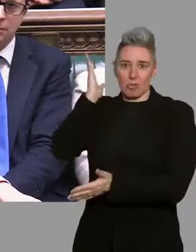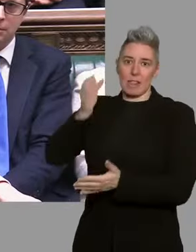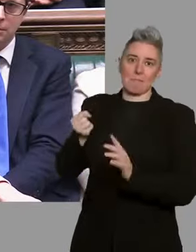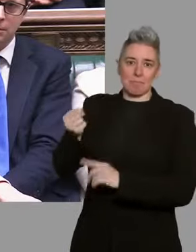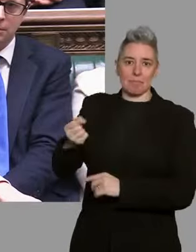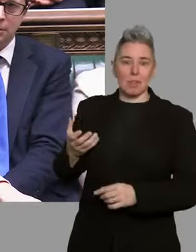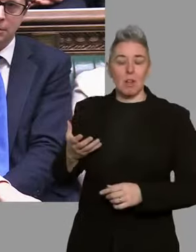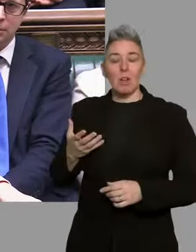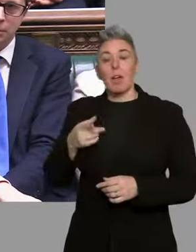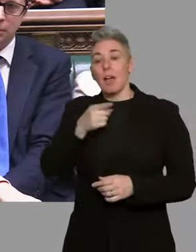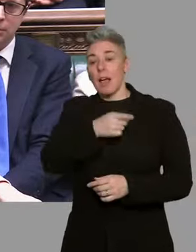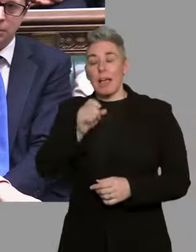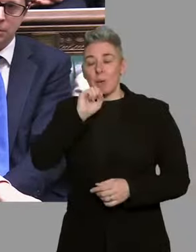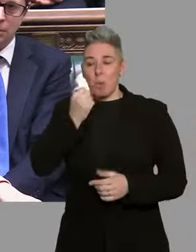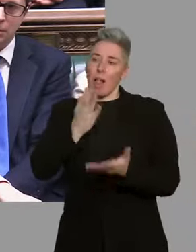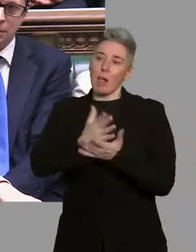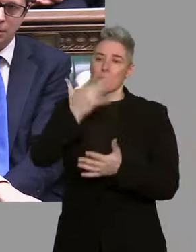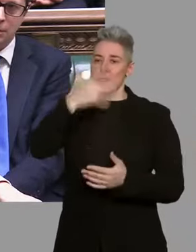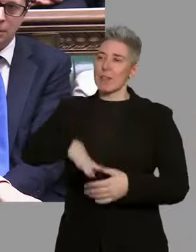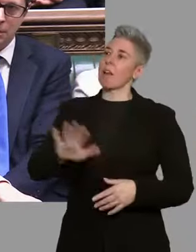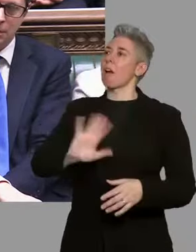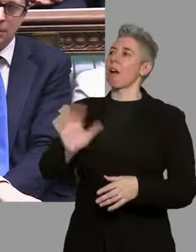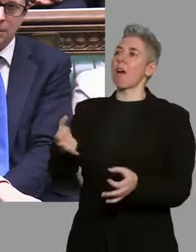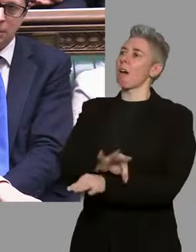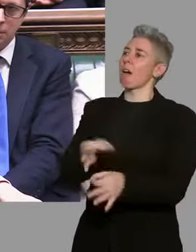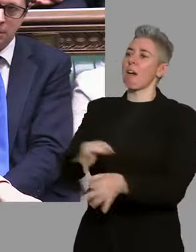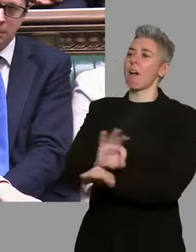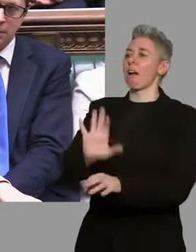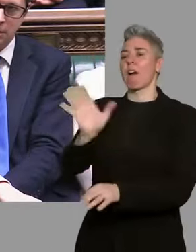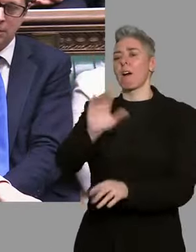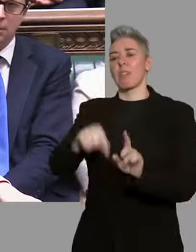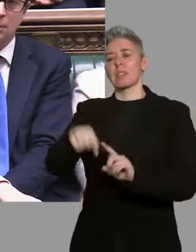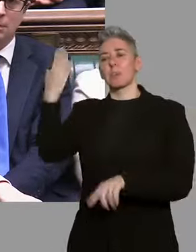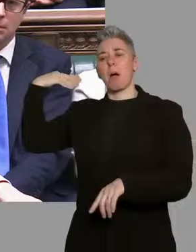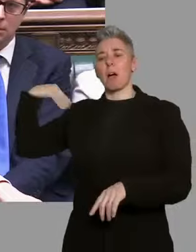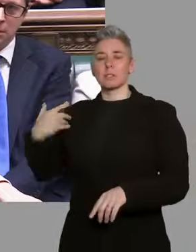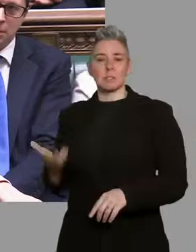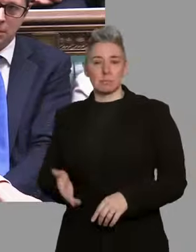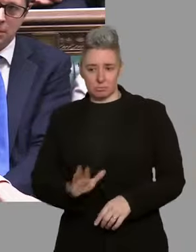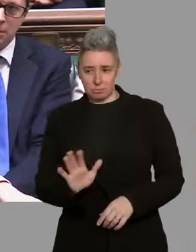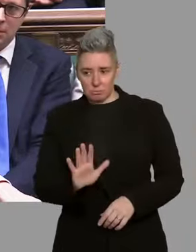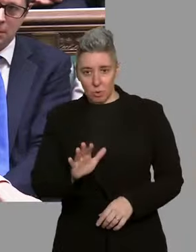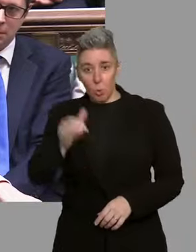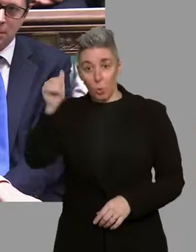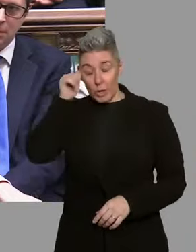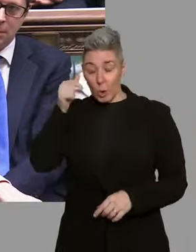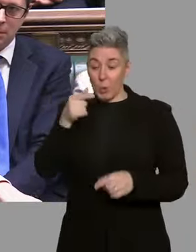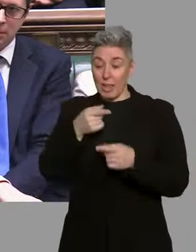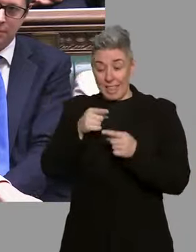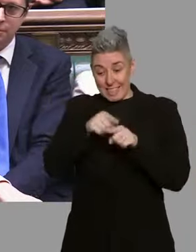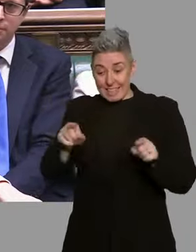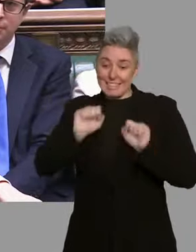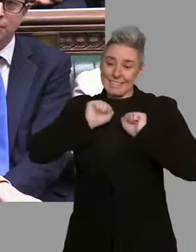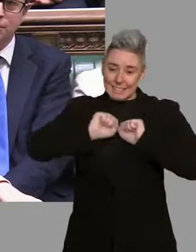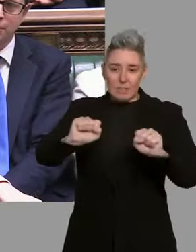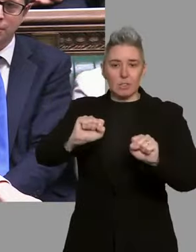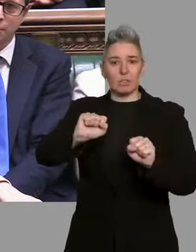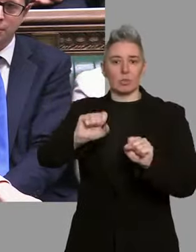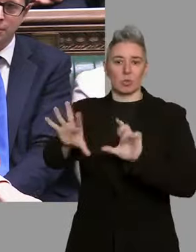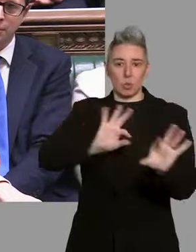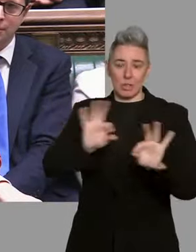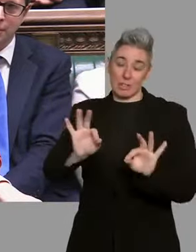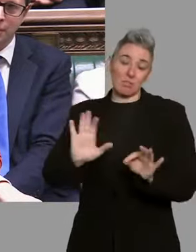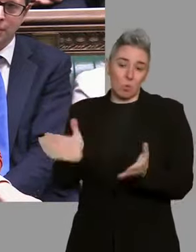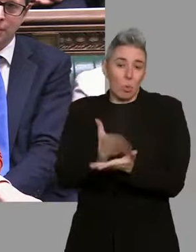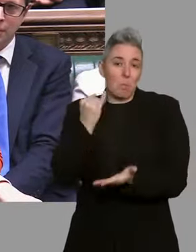about the past. But we all know these are his choices, bad choices. If he's looking for a New Year's